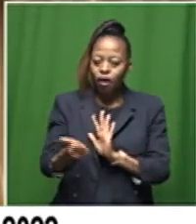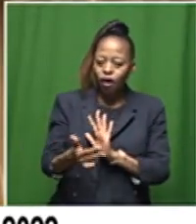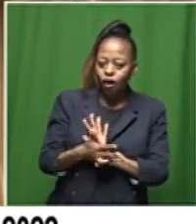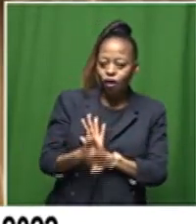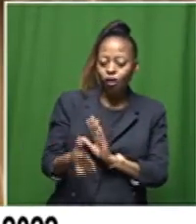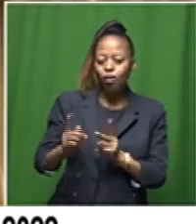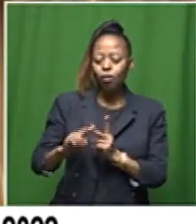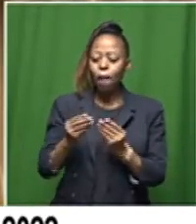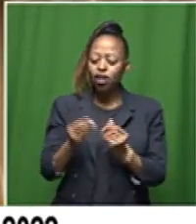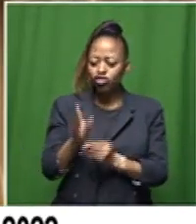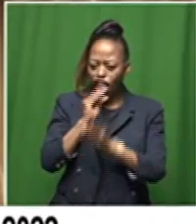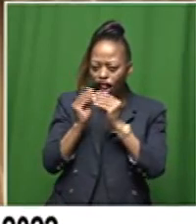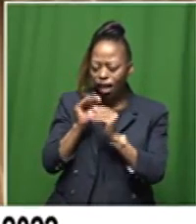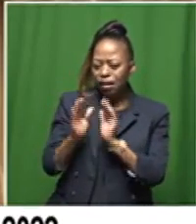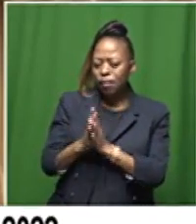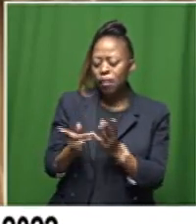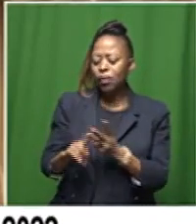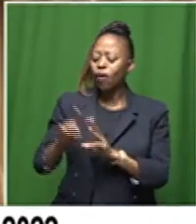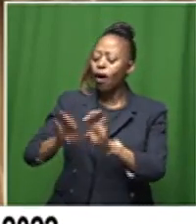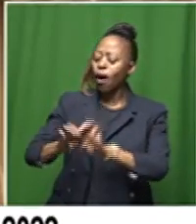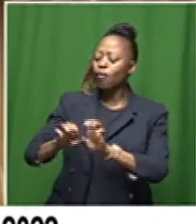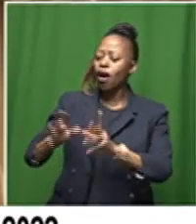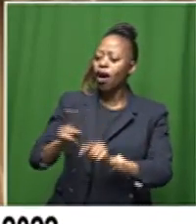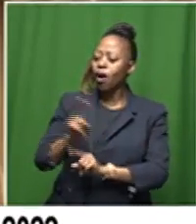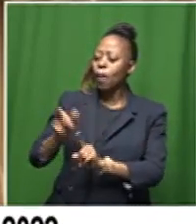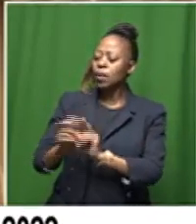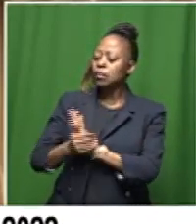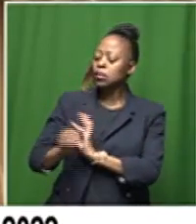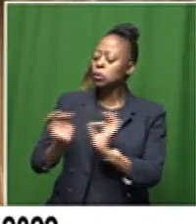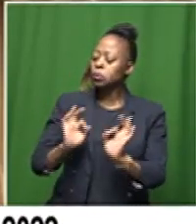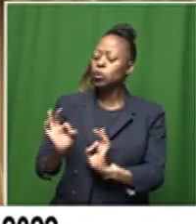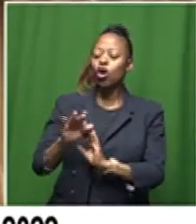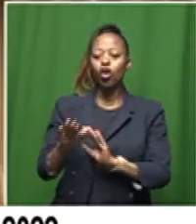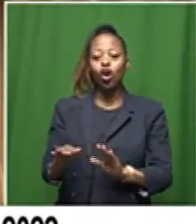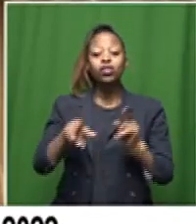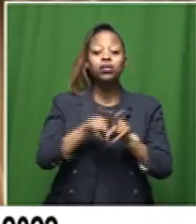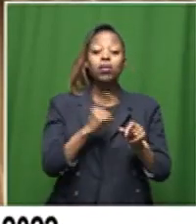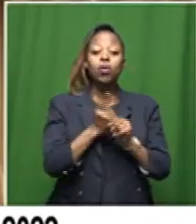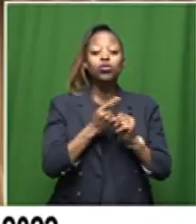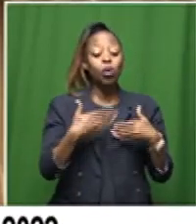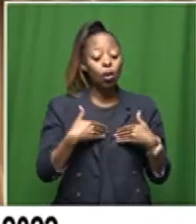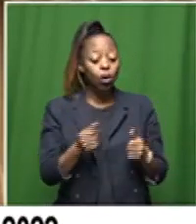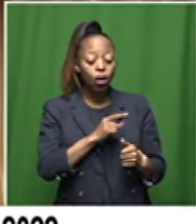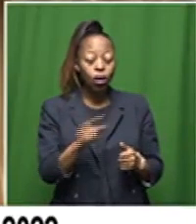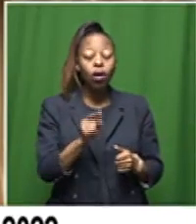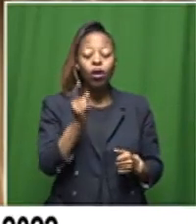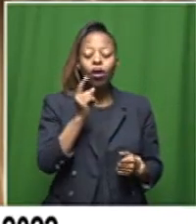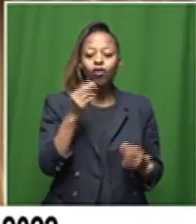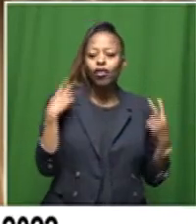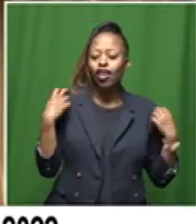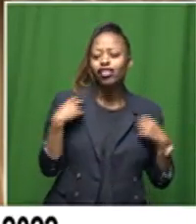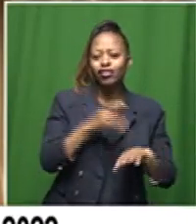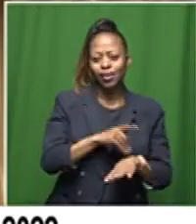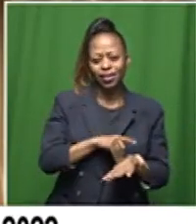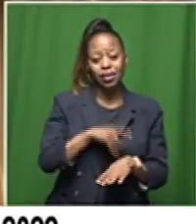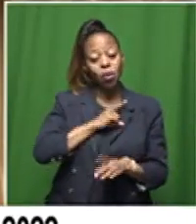common curricula, common assessments, but more importantly, the well-being of the practitioners. So they work in an